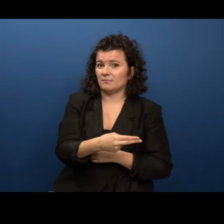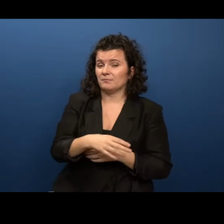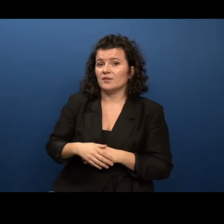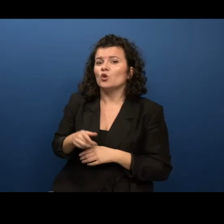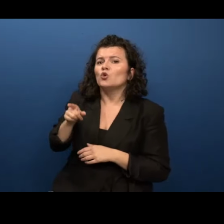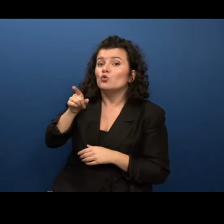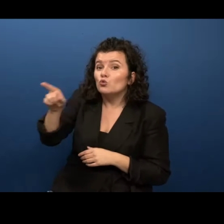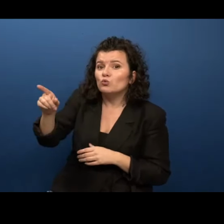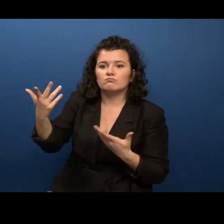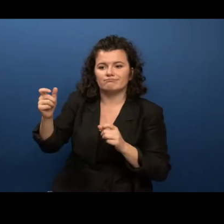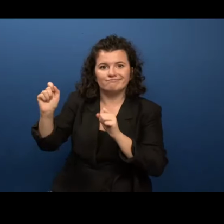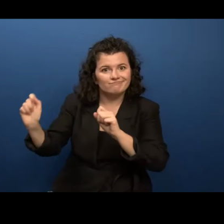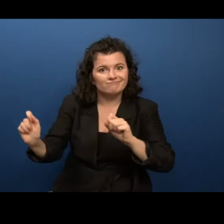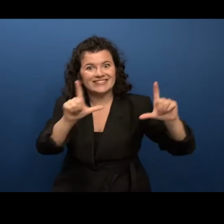great.